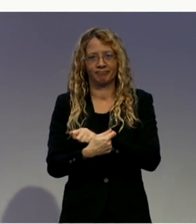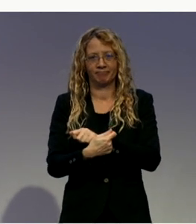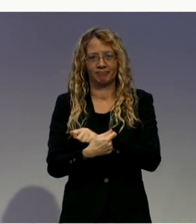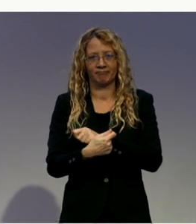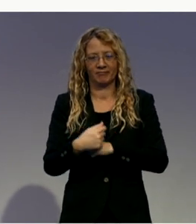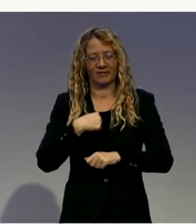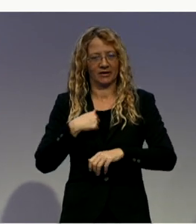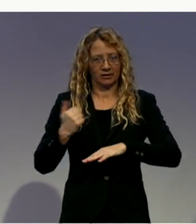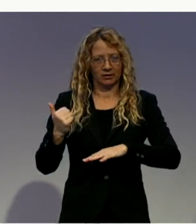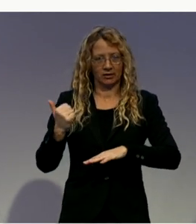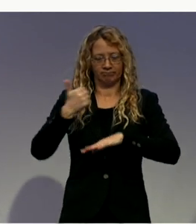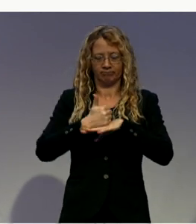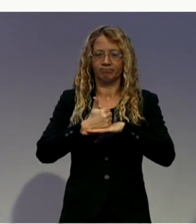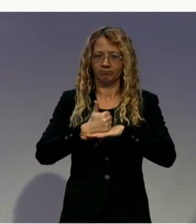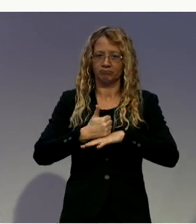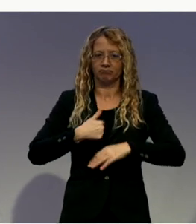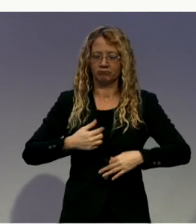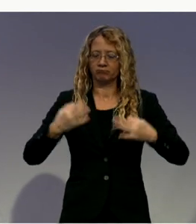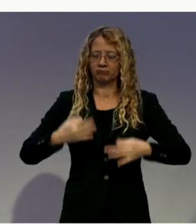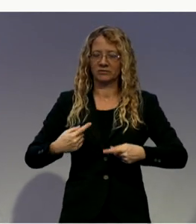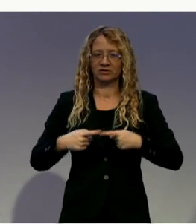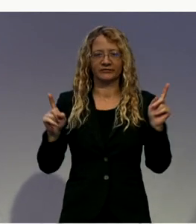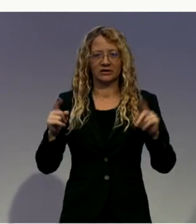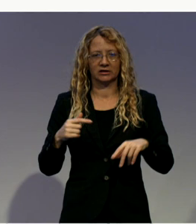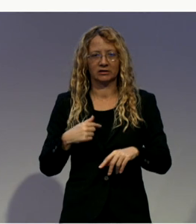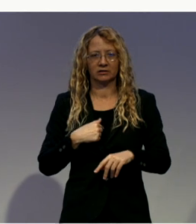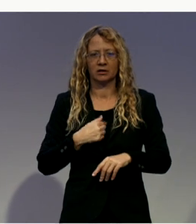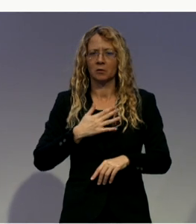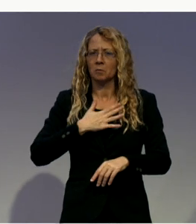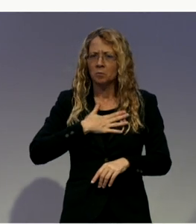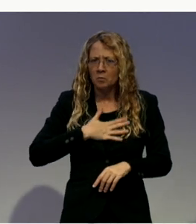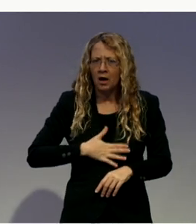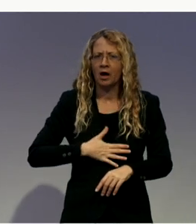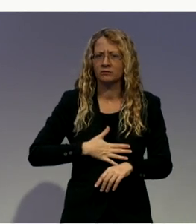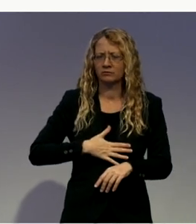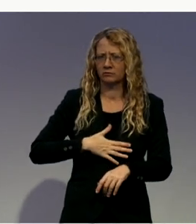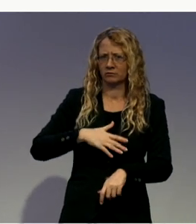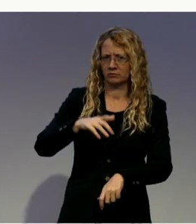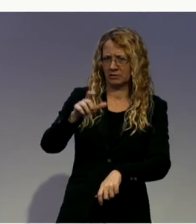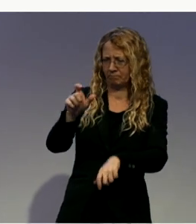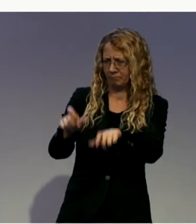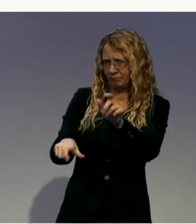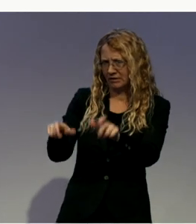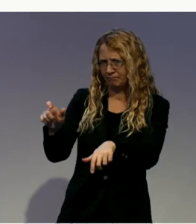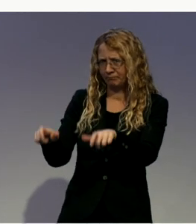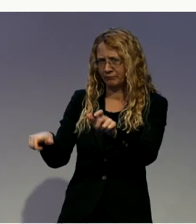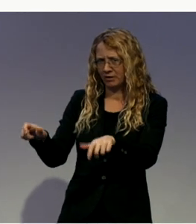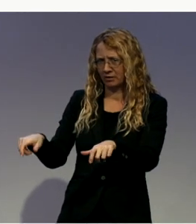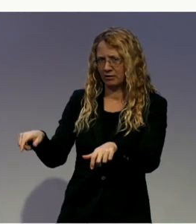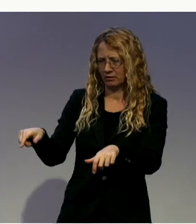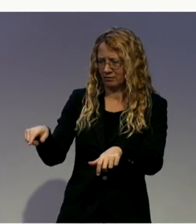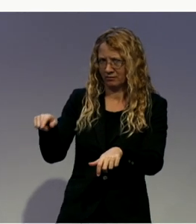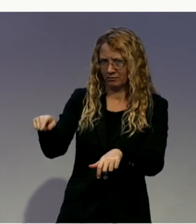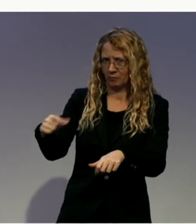that we are going to mostly hire humans with challenges, because there is